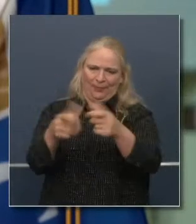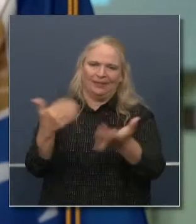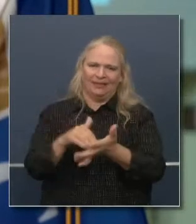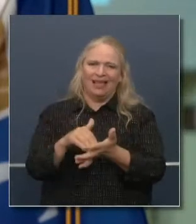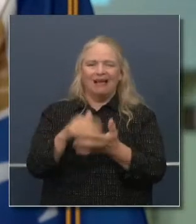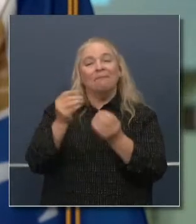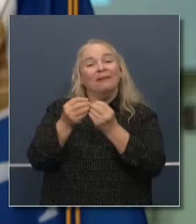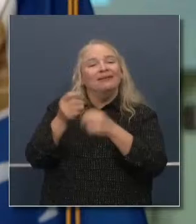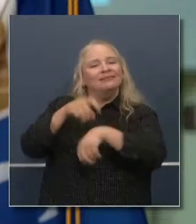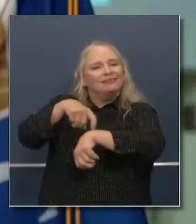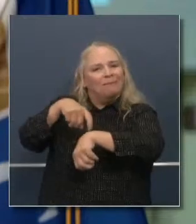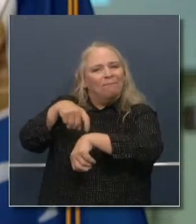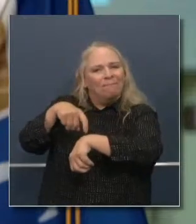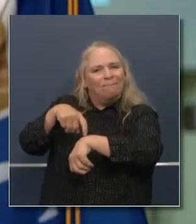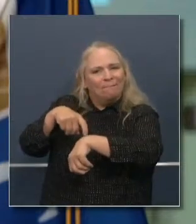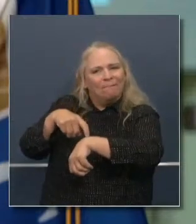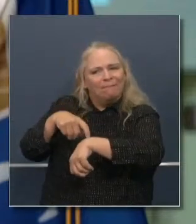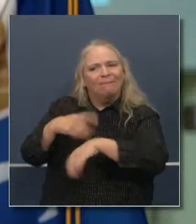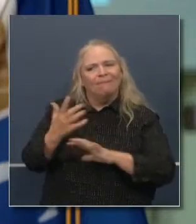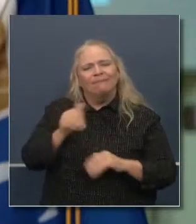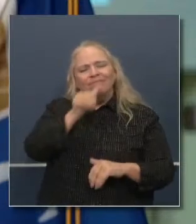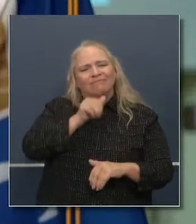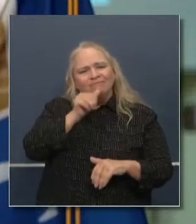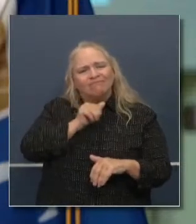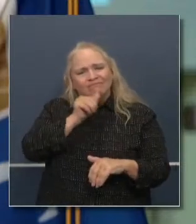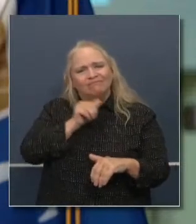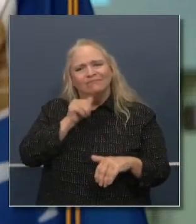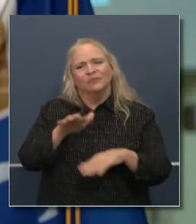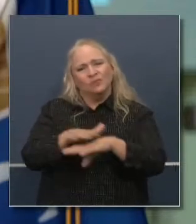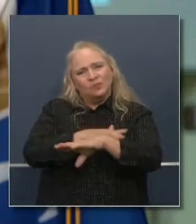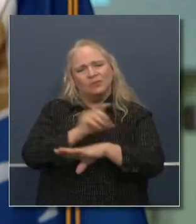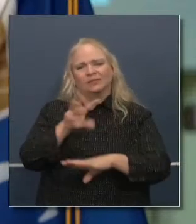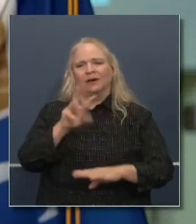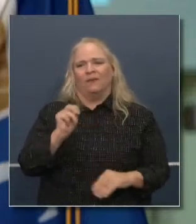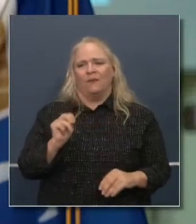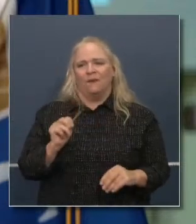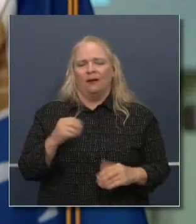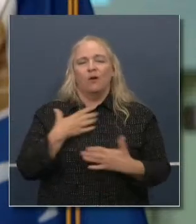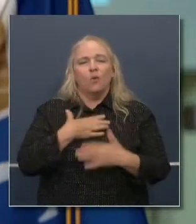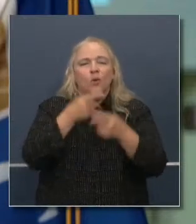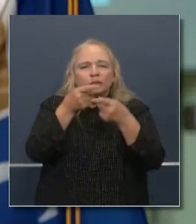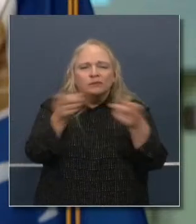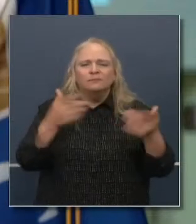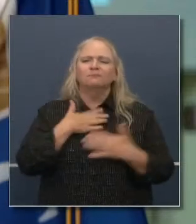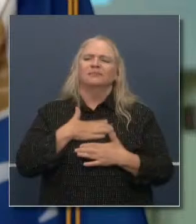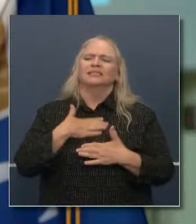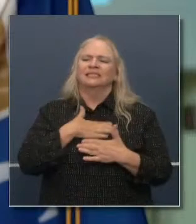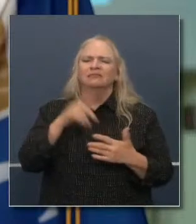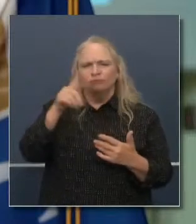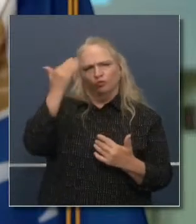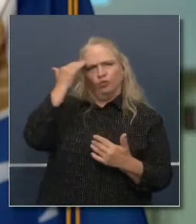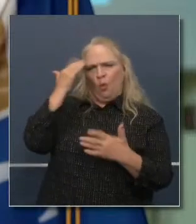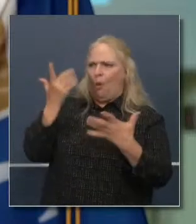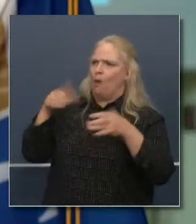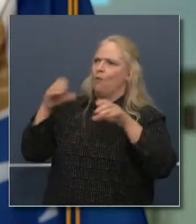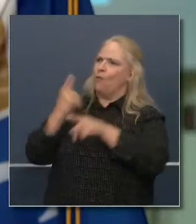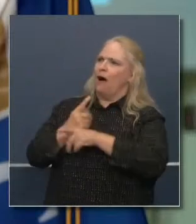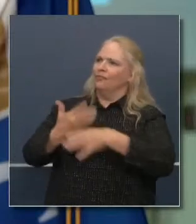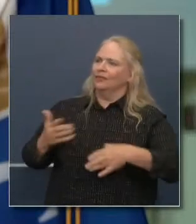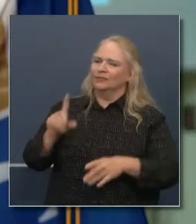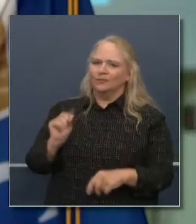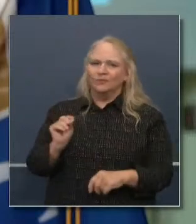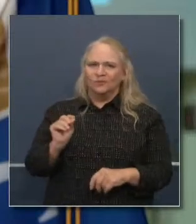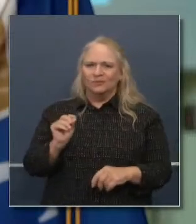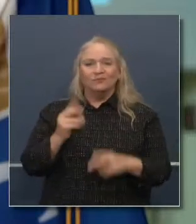happen by demanding something of you. We just want to encourage you to do what you know needs to be done in terms of wearing that mask and